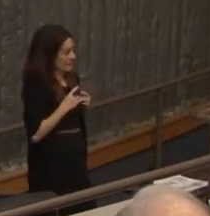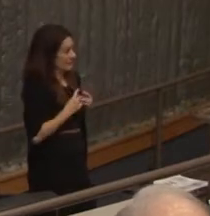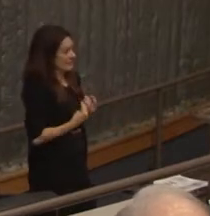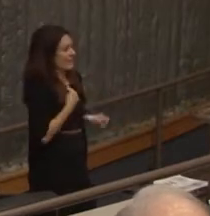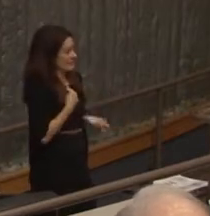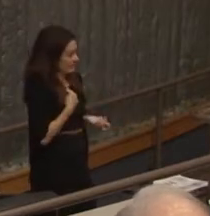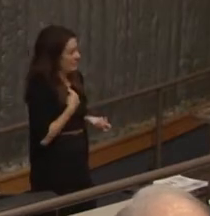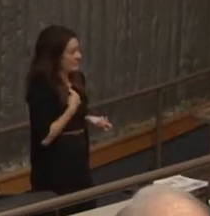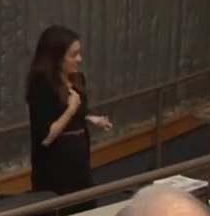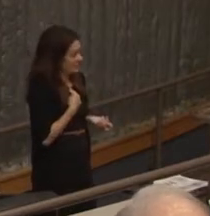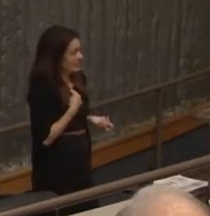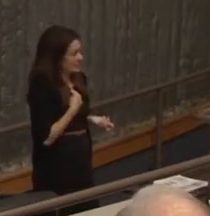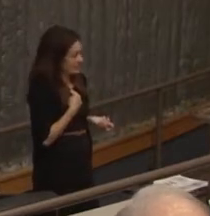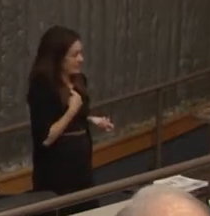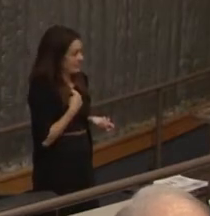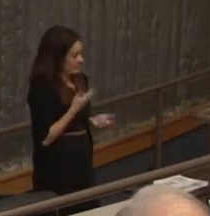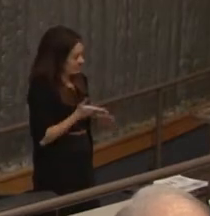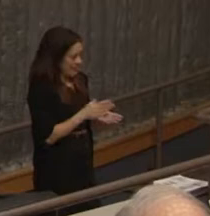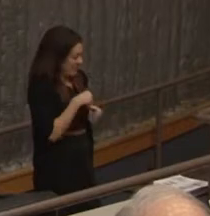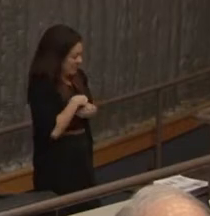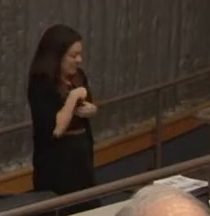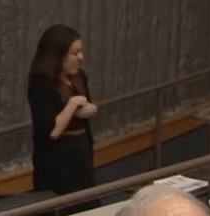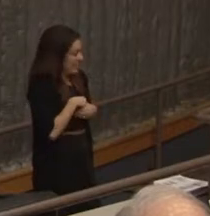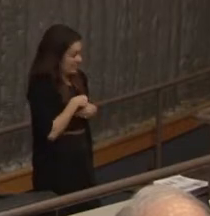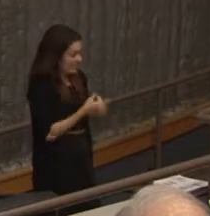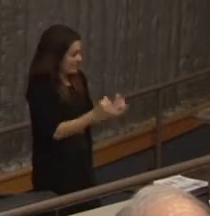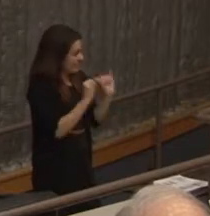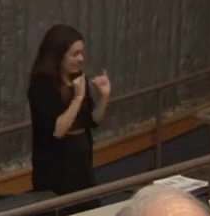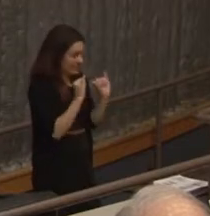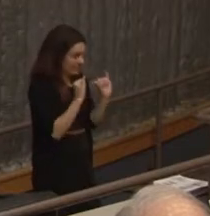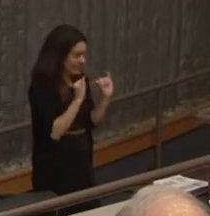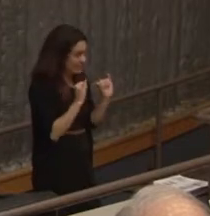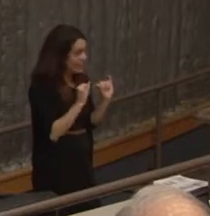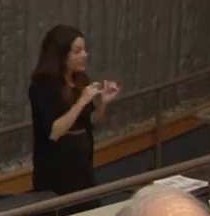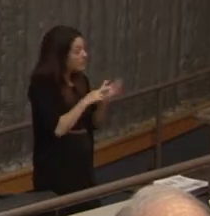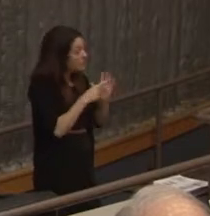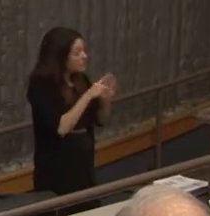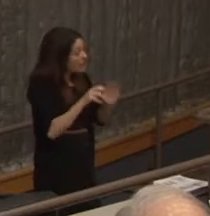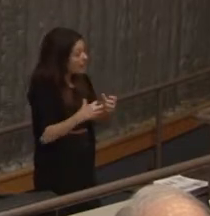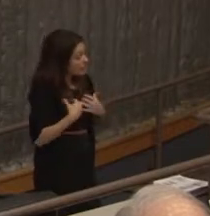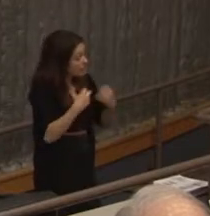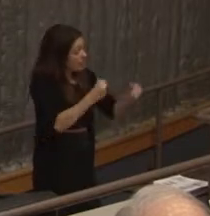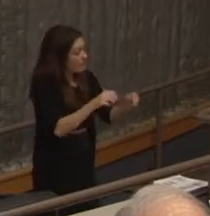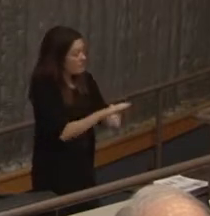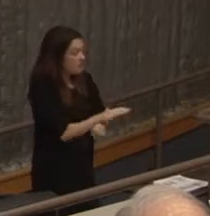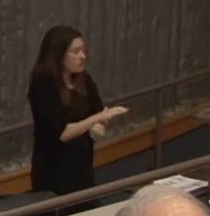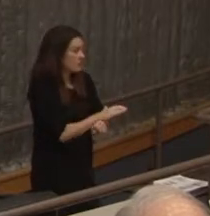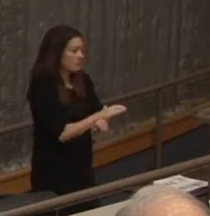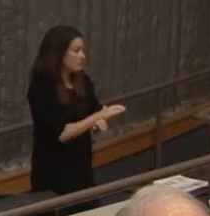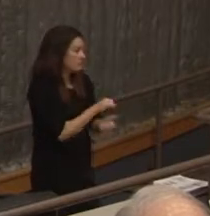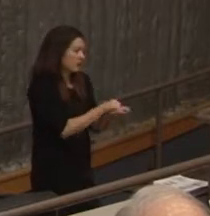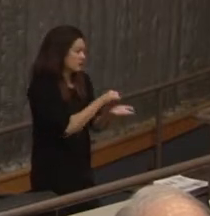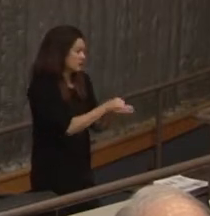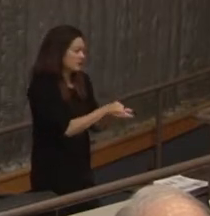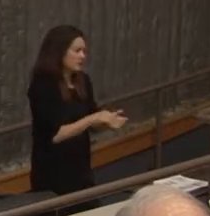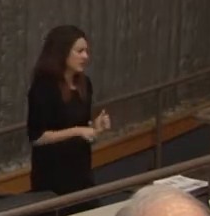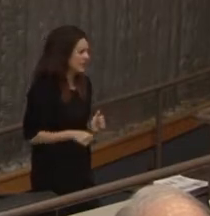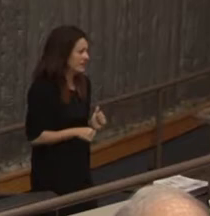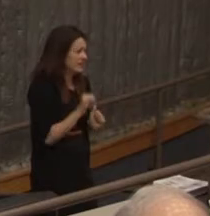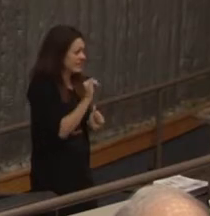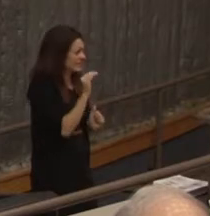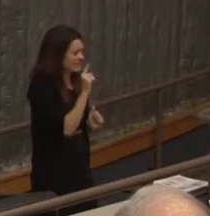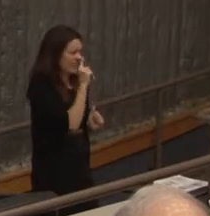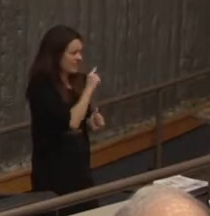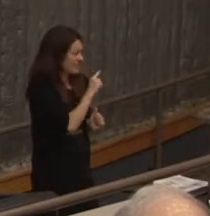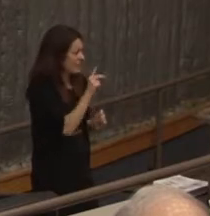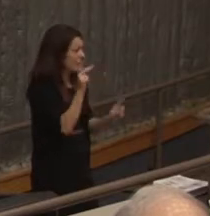the paradoxes and dilemmas of the Holocaust. The pretense that you can recover from this is an illusion. People talk